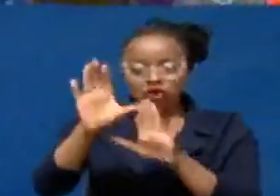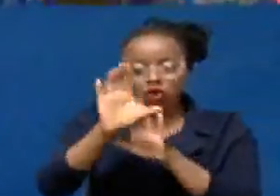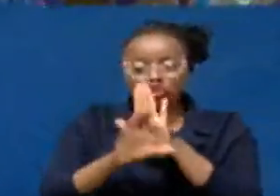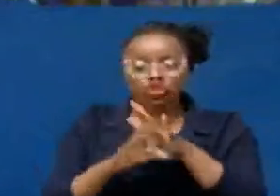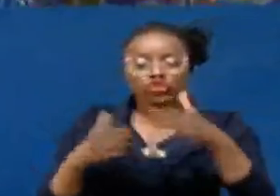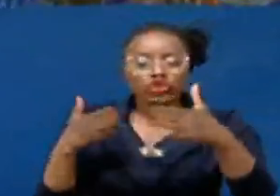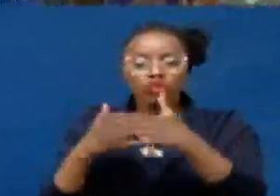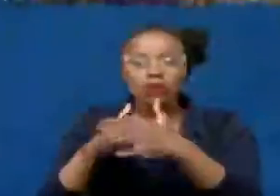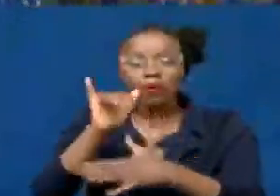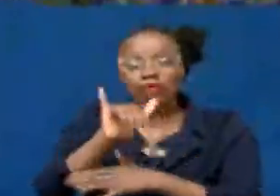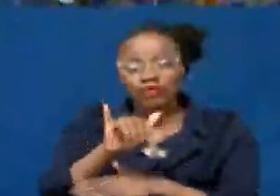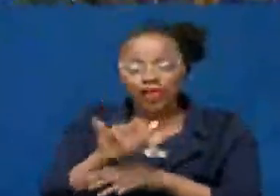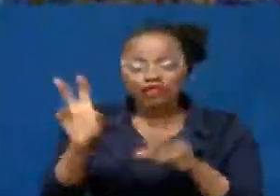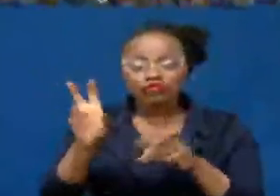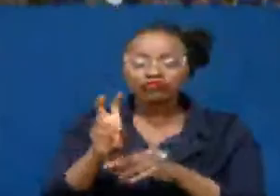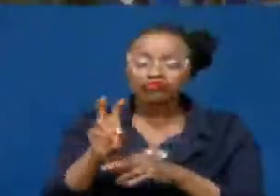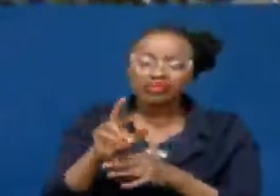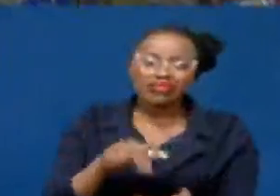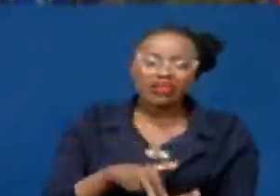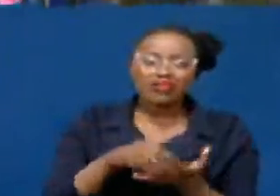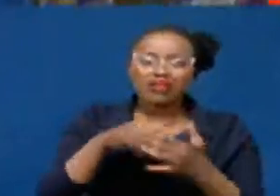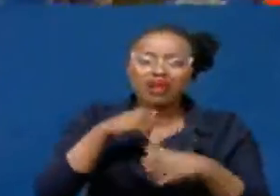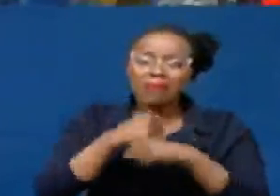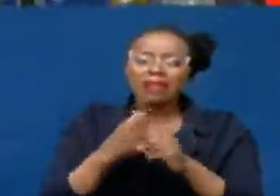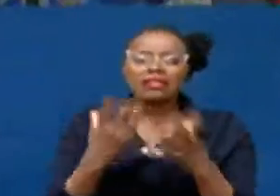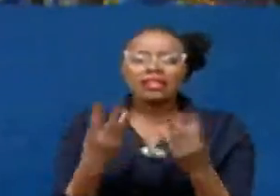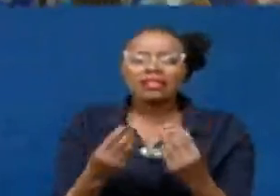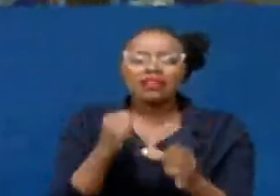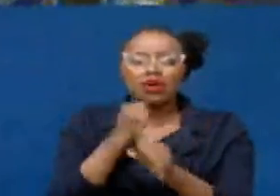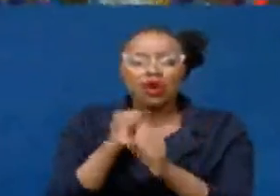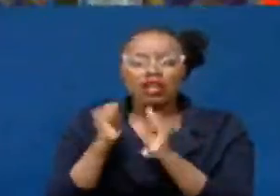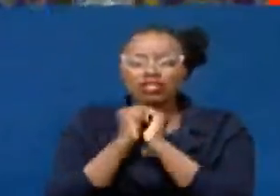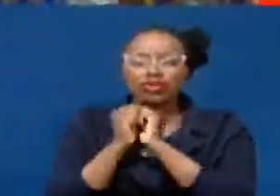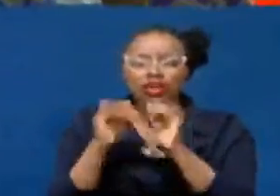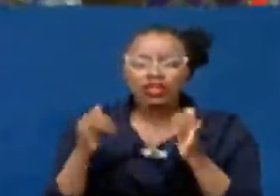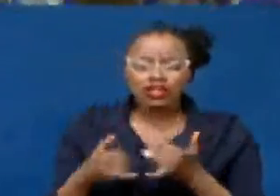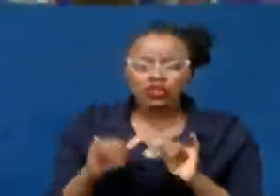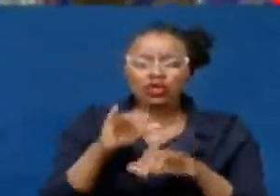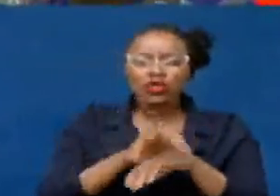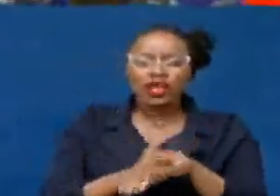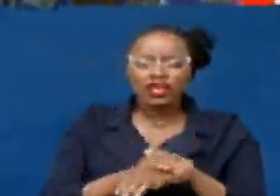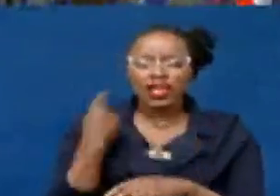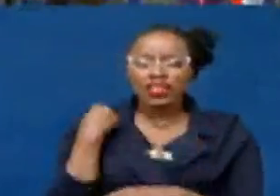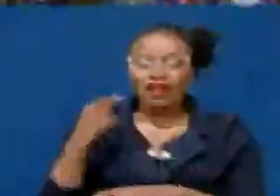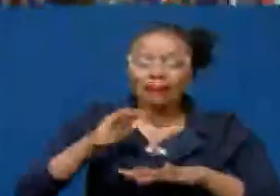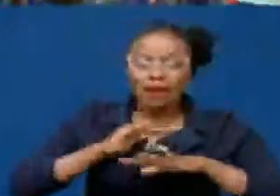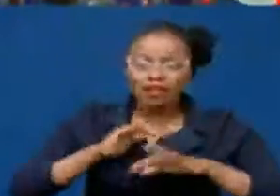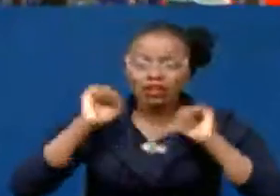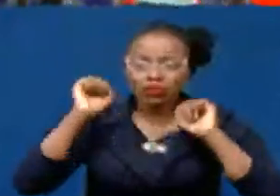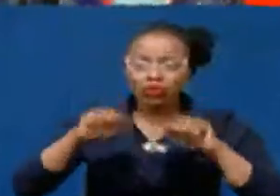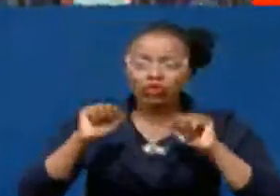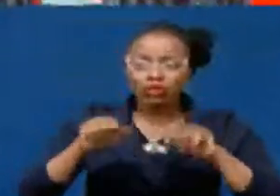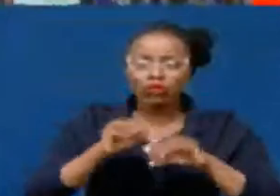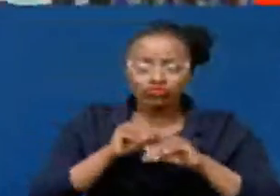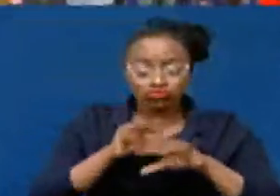Constitution stopped that fishing expedition. Make it cheap, work together, try and get numbers that can cross